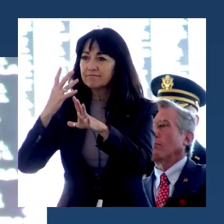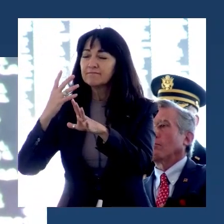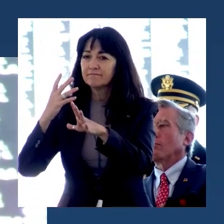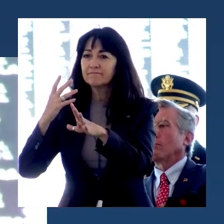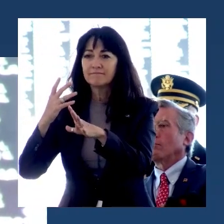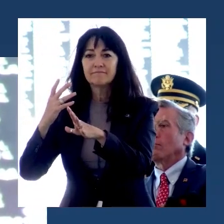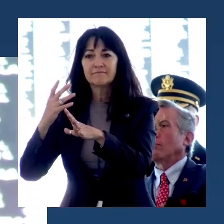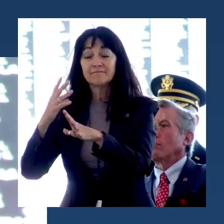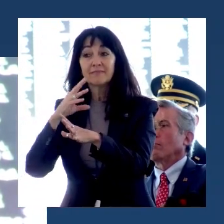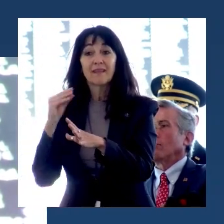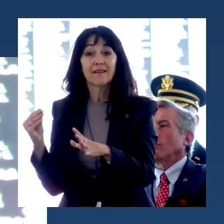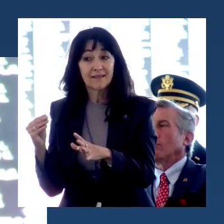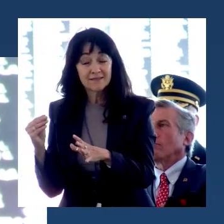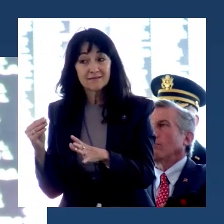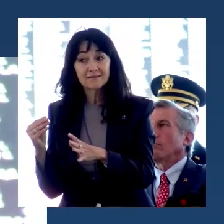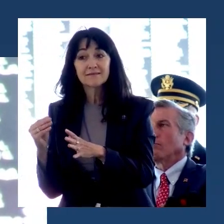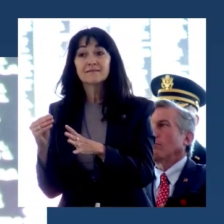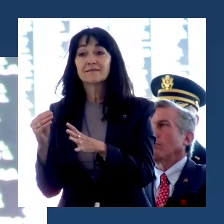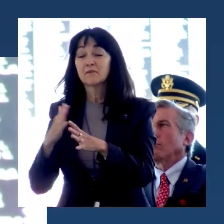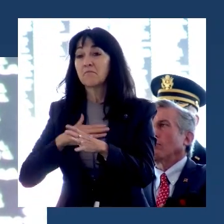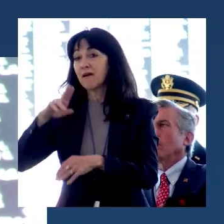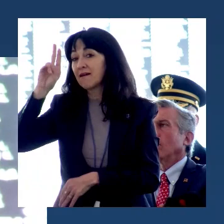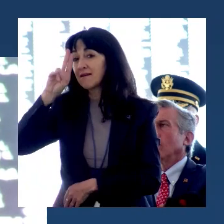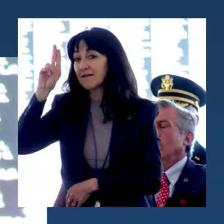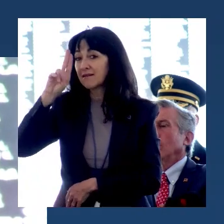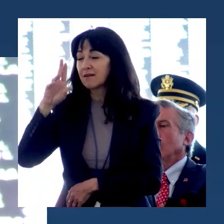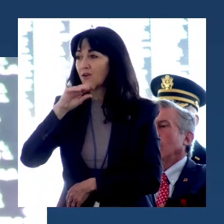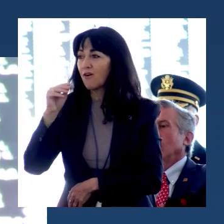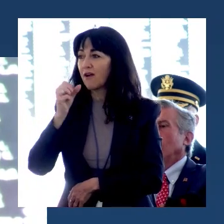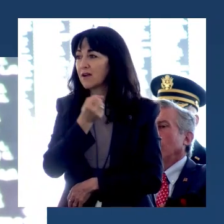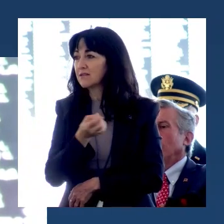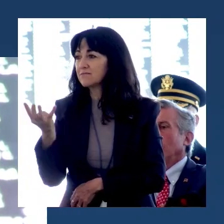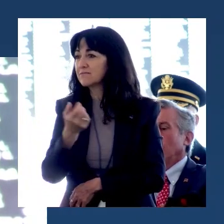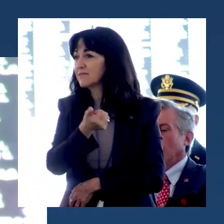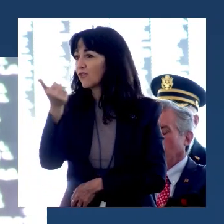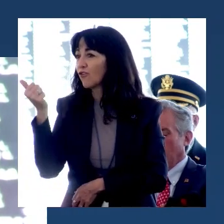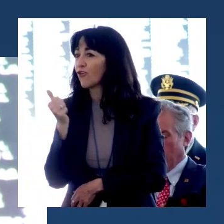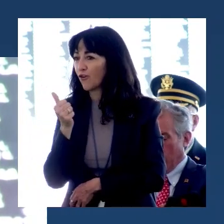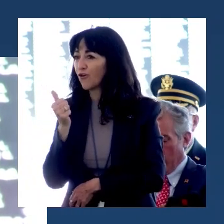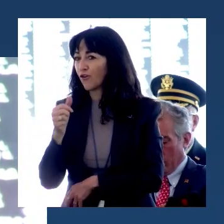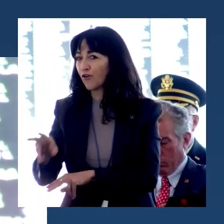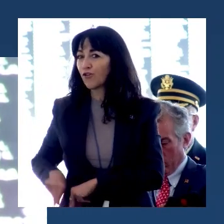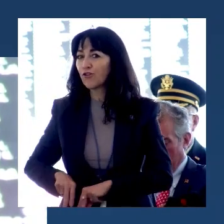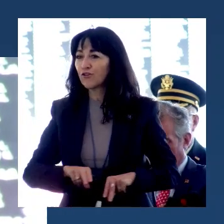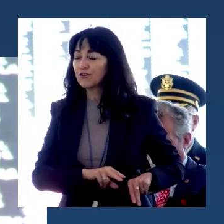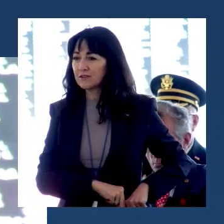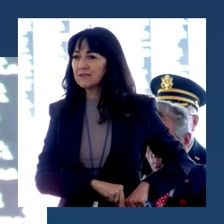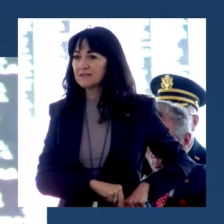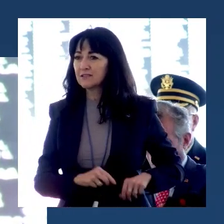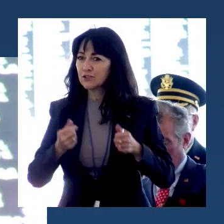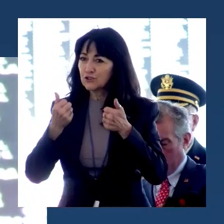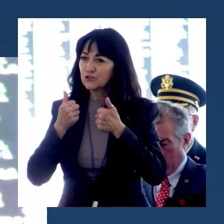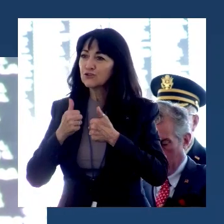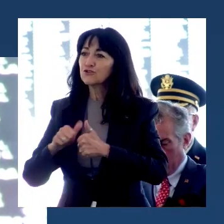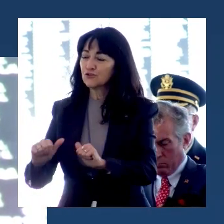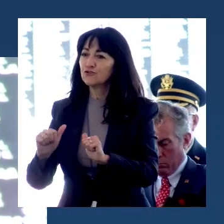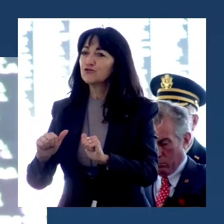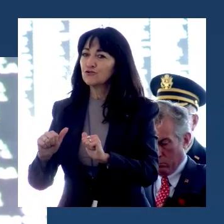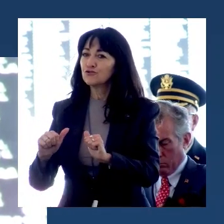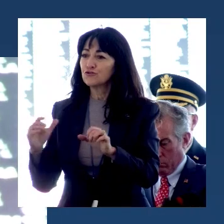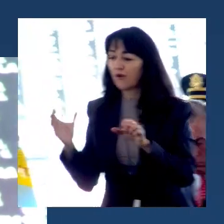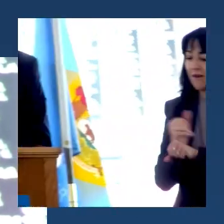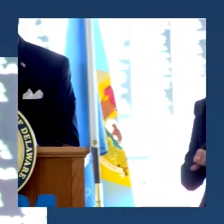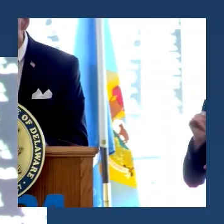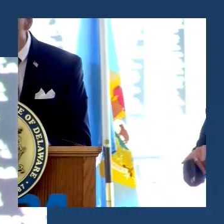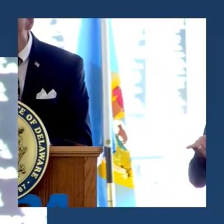aircraft. And my uncle and a number of other sailors were on the deck trying to get the airplanes off and